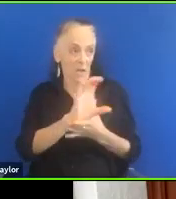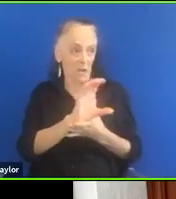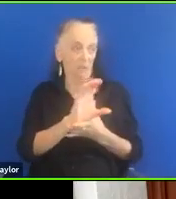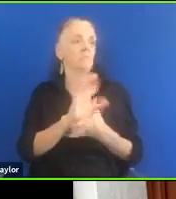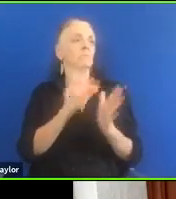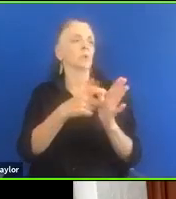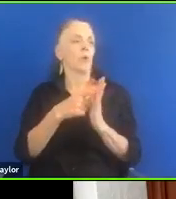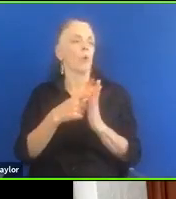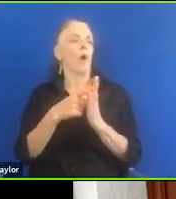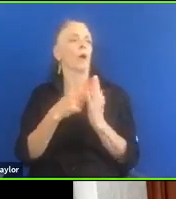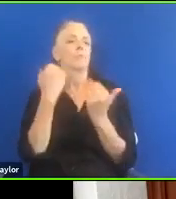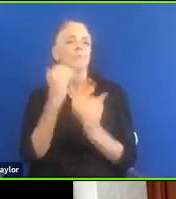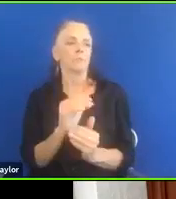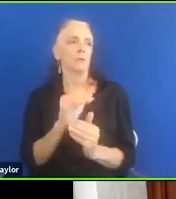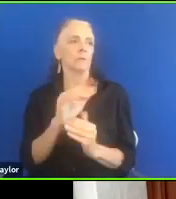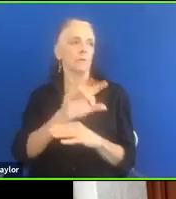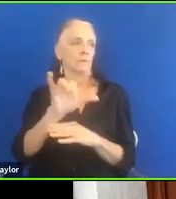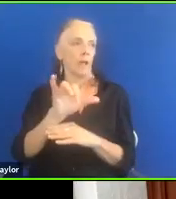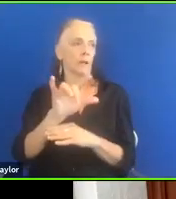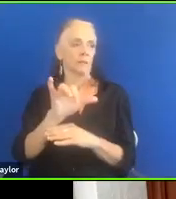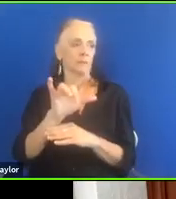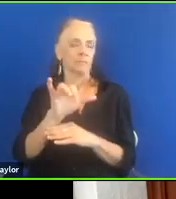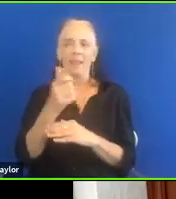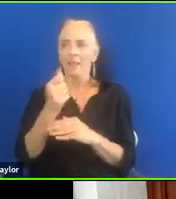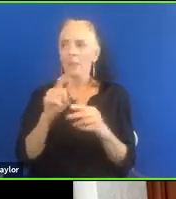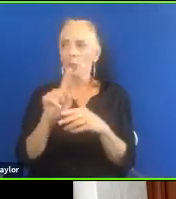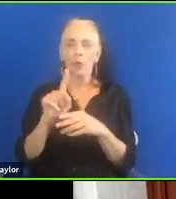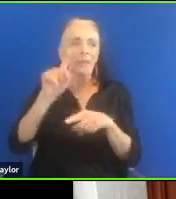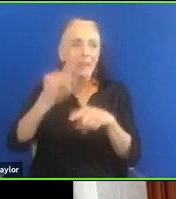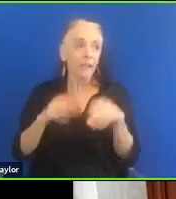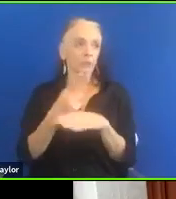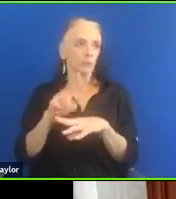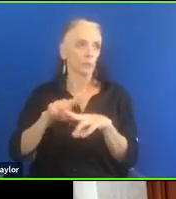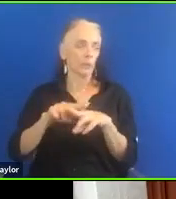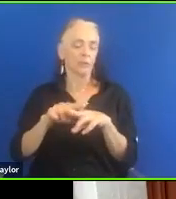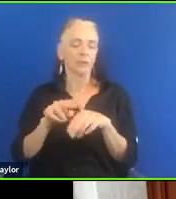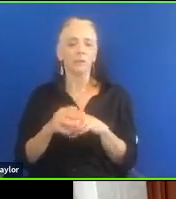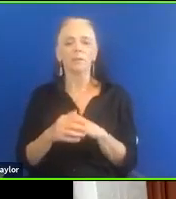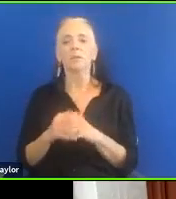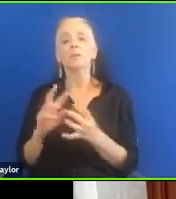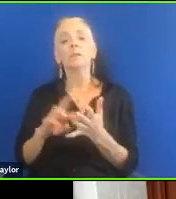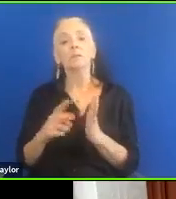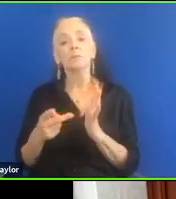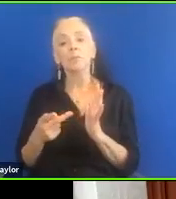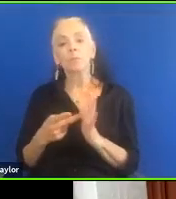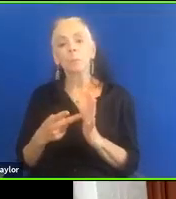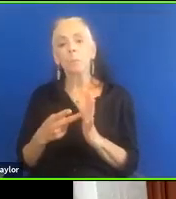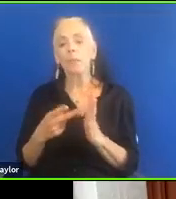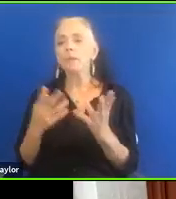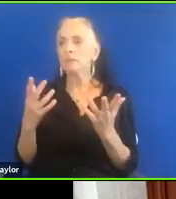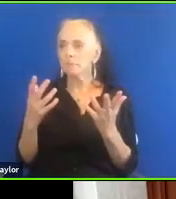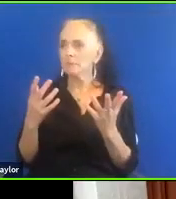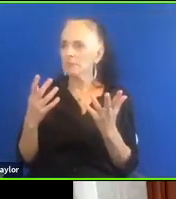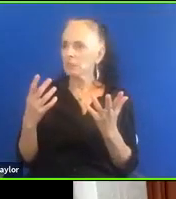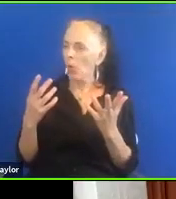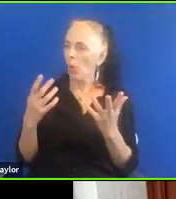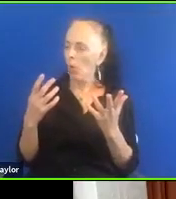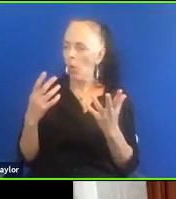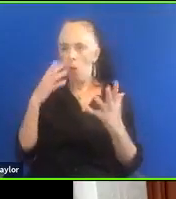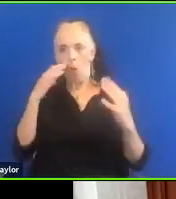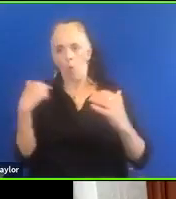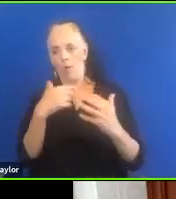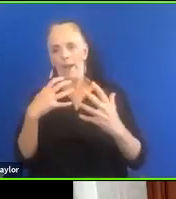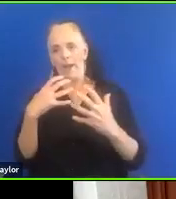checks to corporations, opportunities to actually require transformations through how